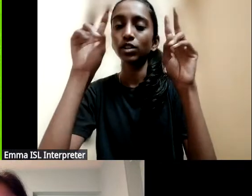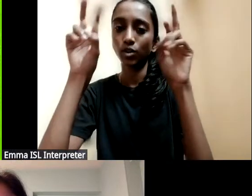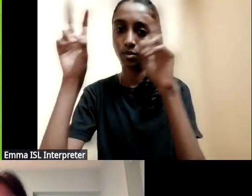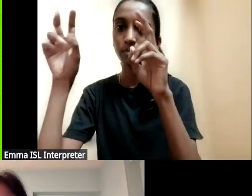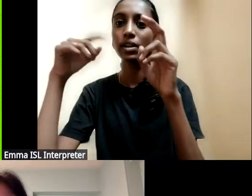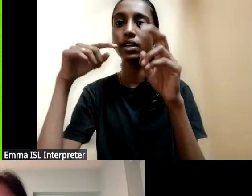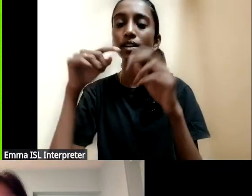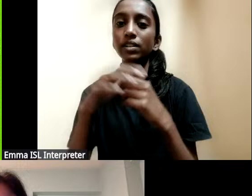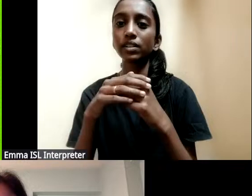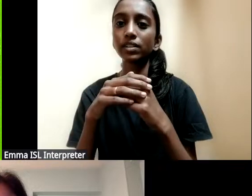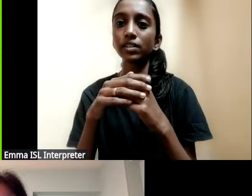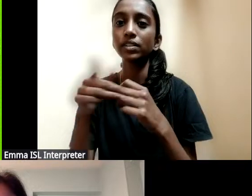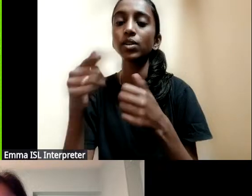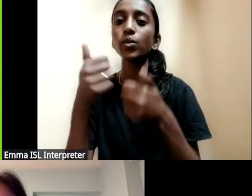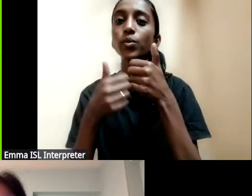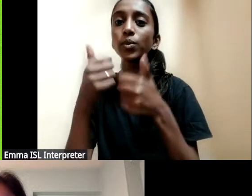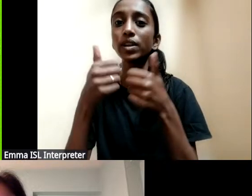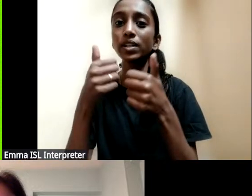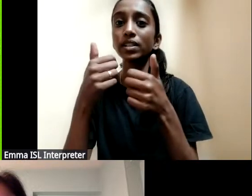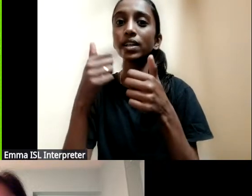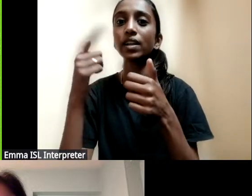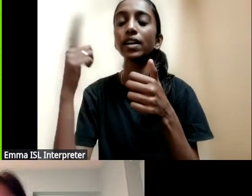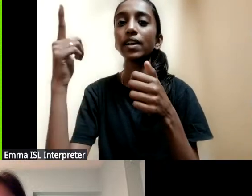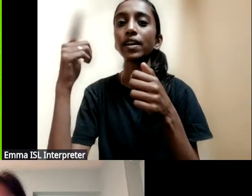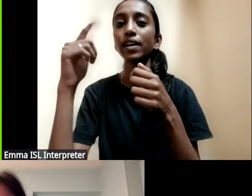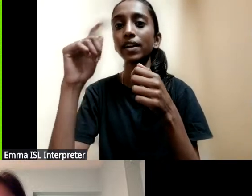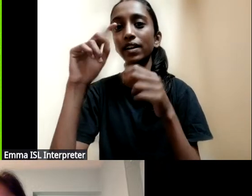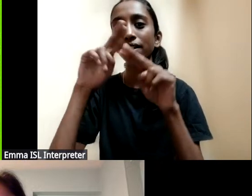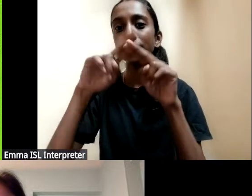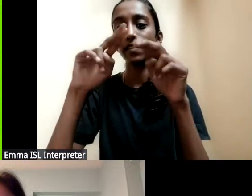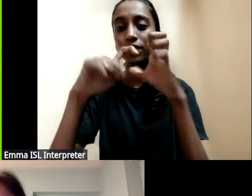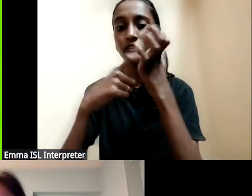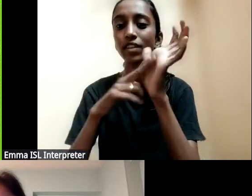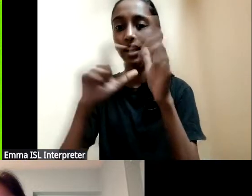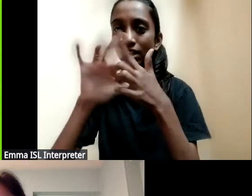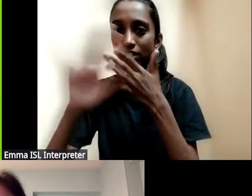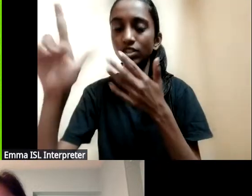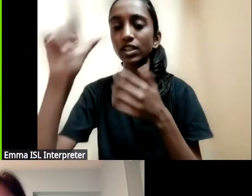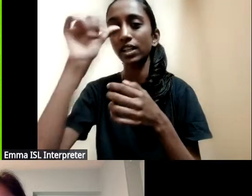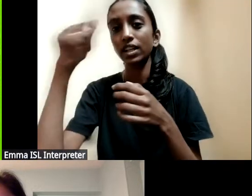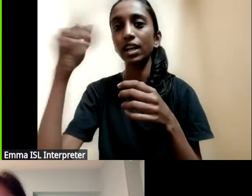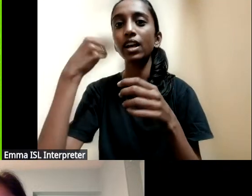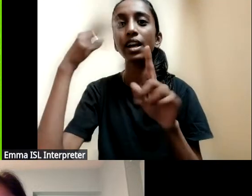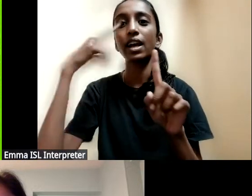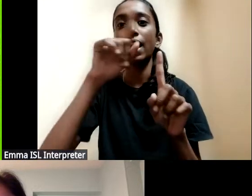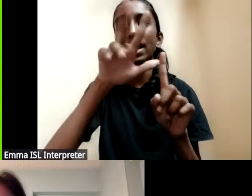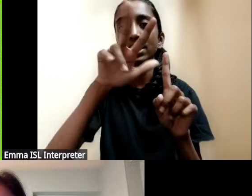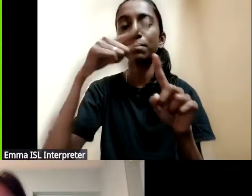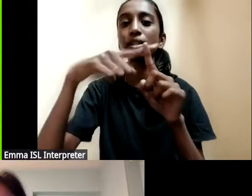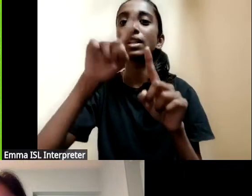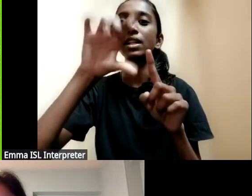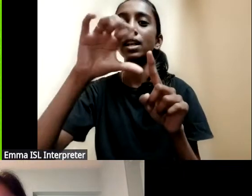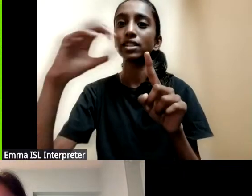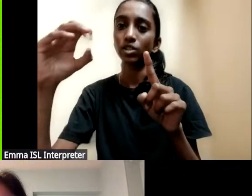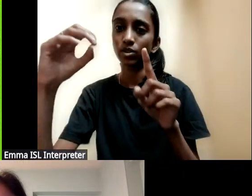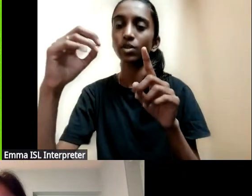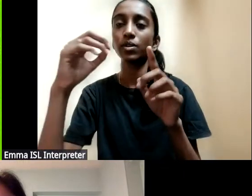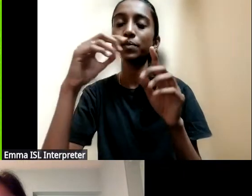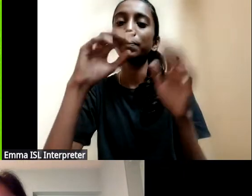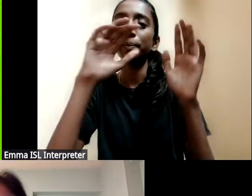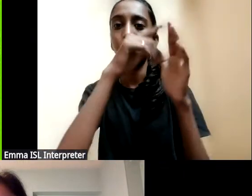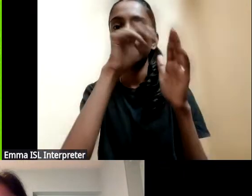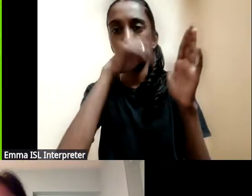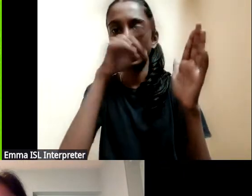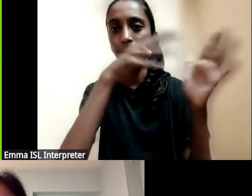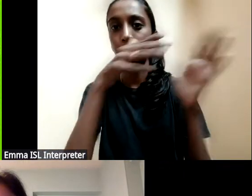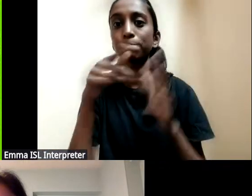which features treasures from the French and Indian archives during the mid 18th and 19th centuries. Currently, she is a